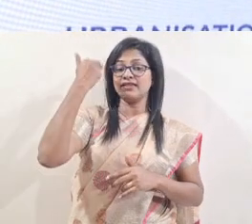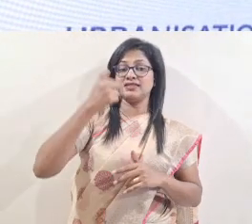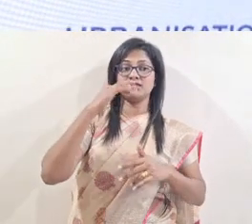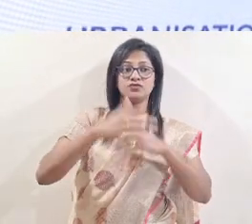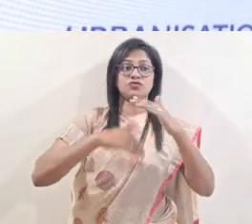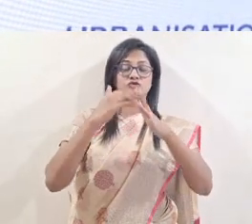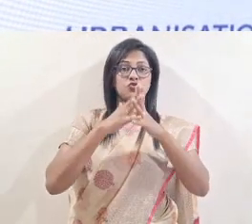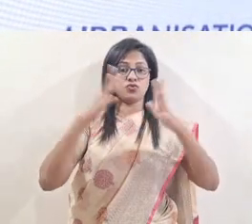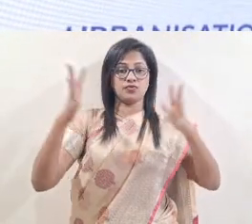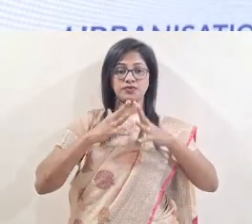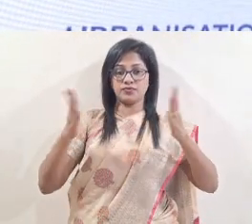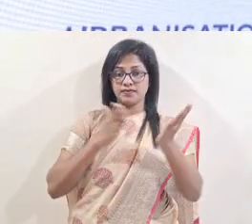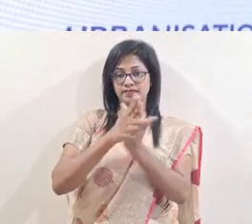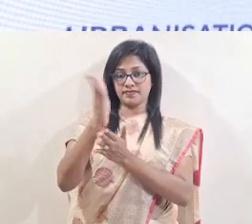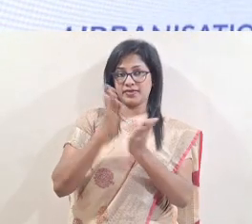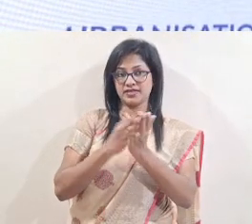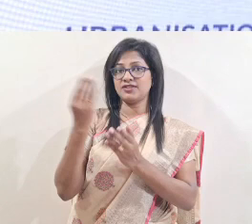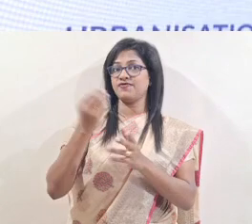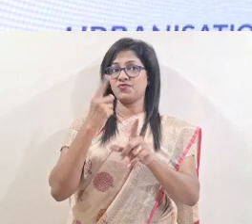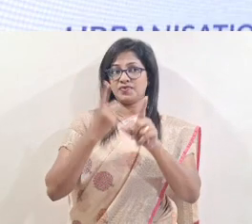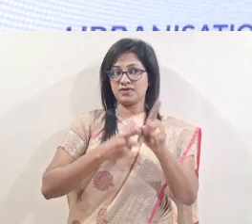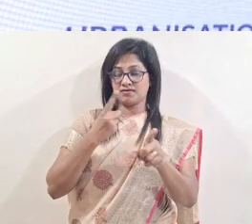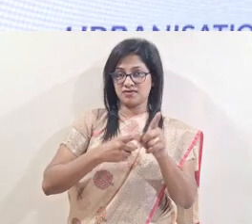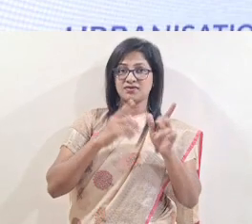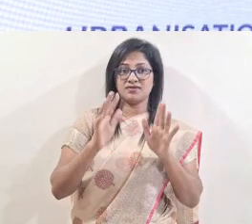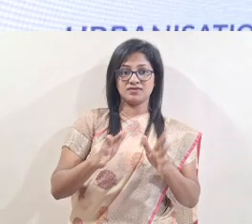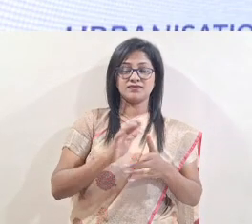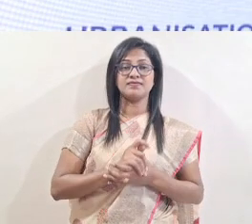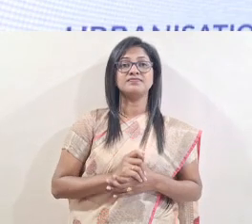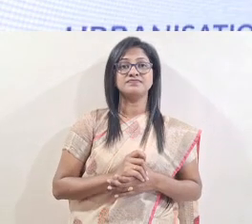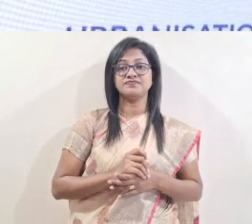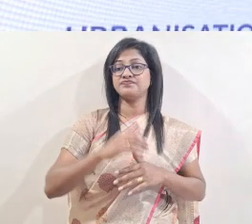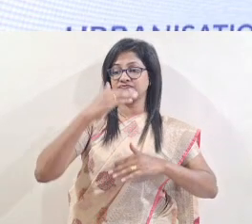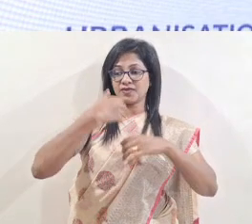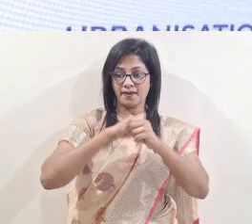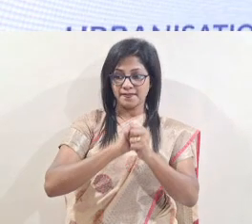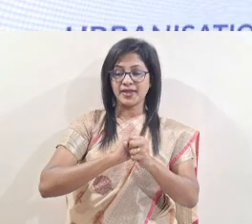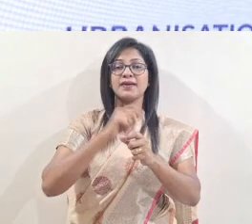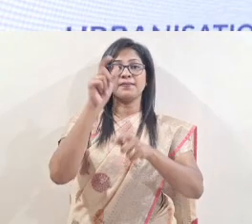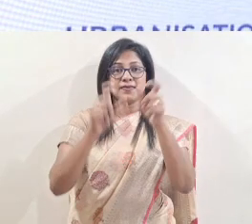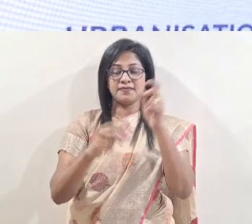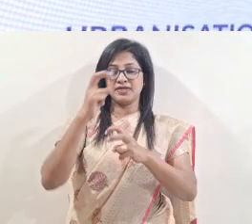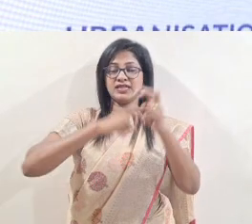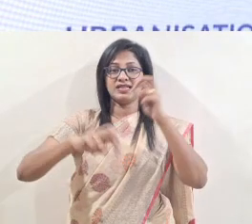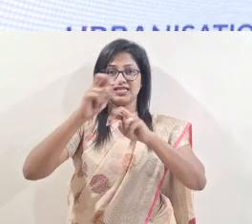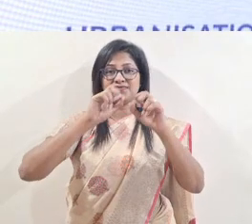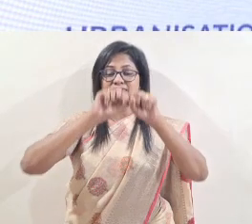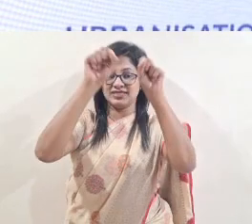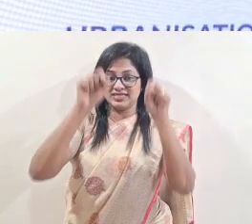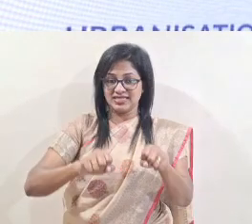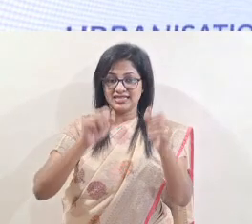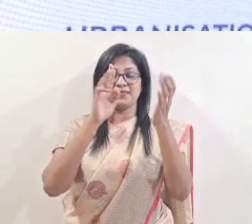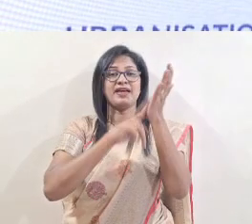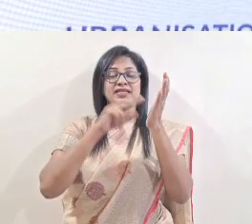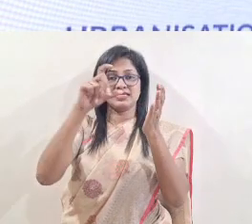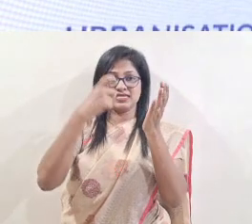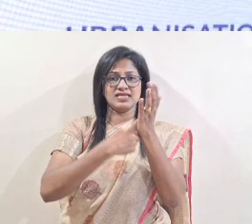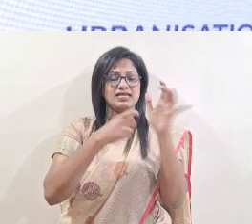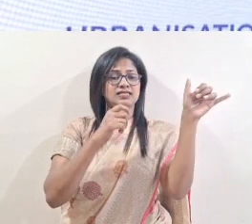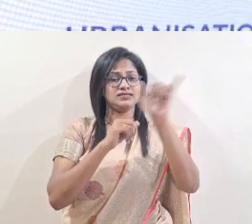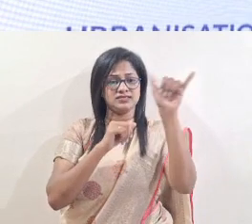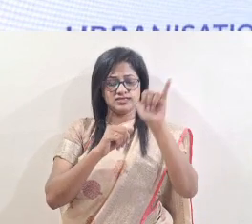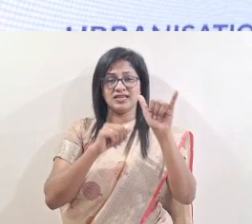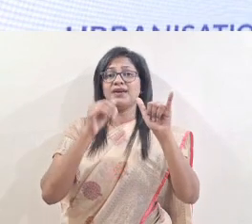years on development of public transportation systems in regions like NCR, with a great emphasis on